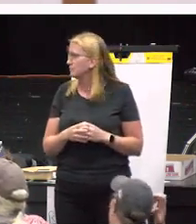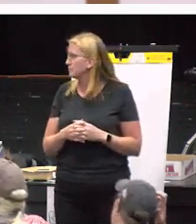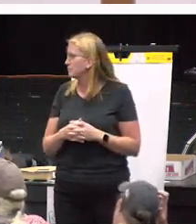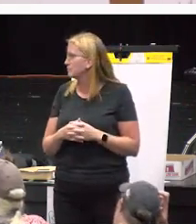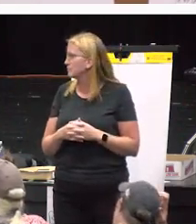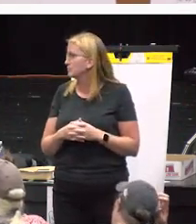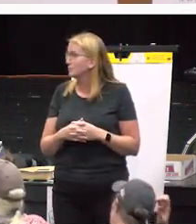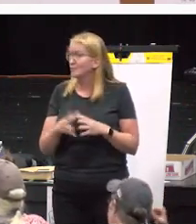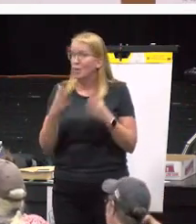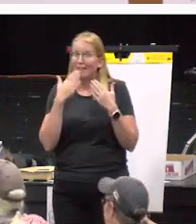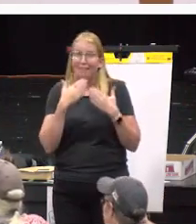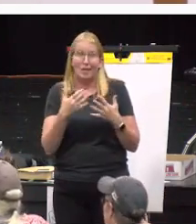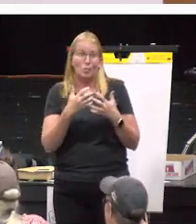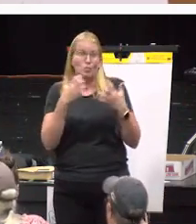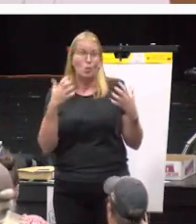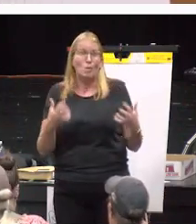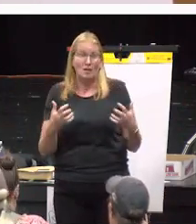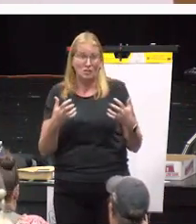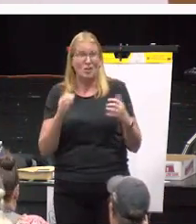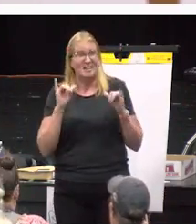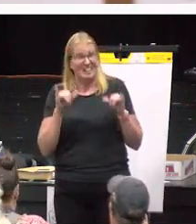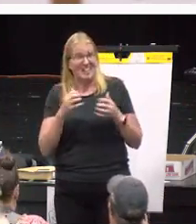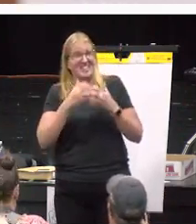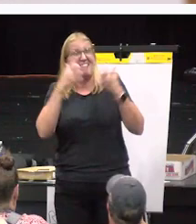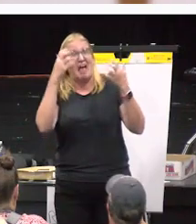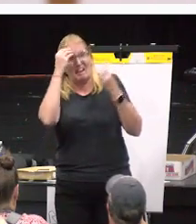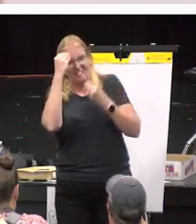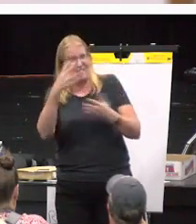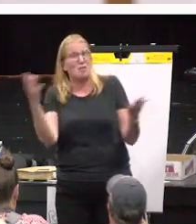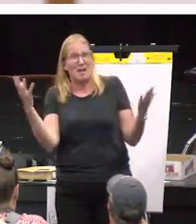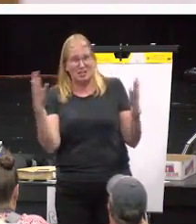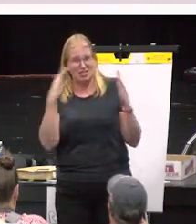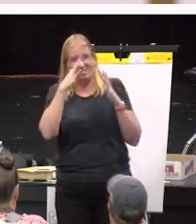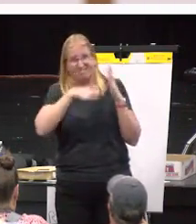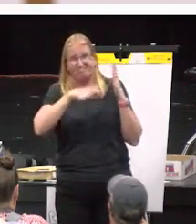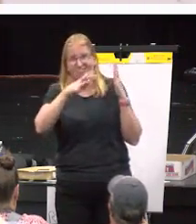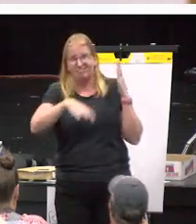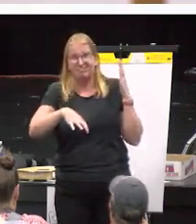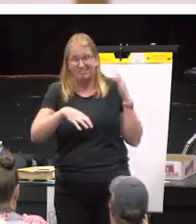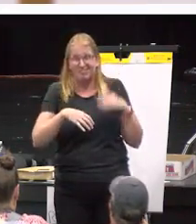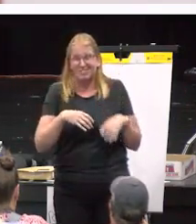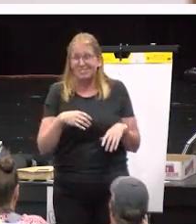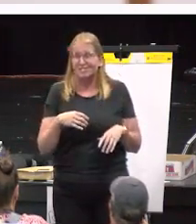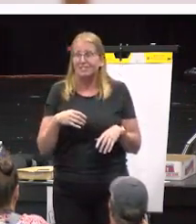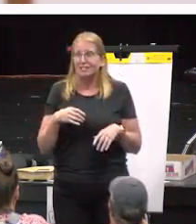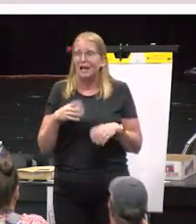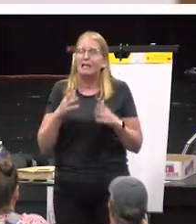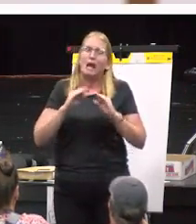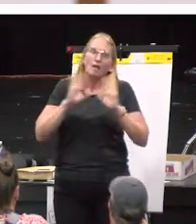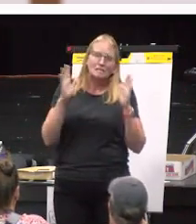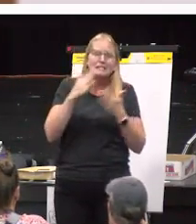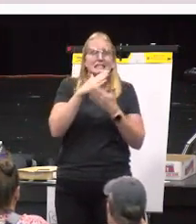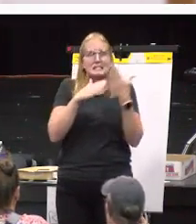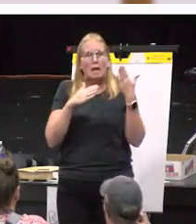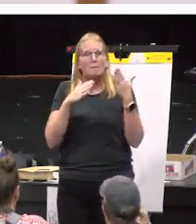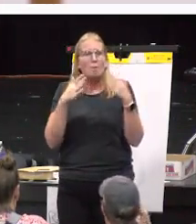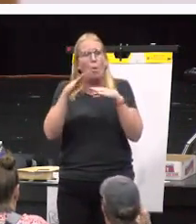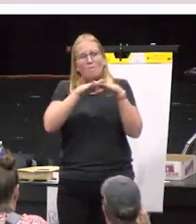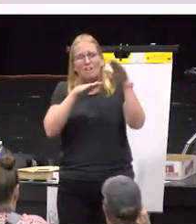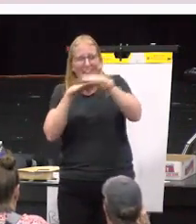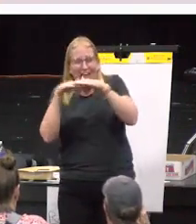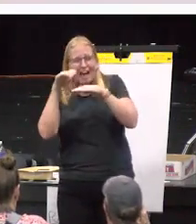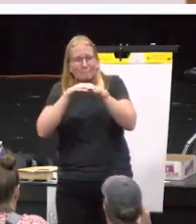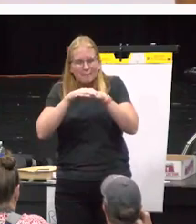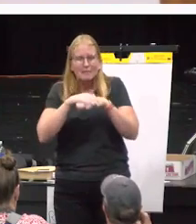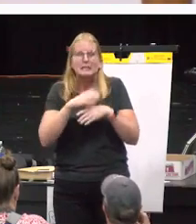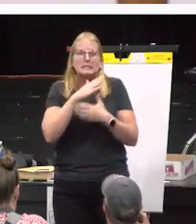Thank you so much. So that's a lot of information. And obviously there's overlap between these.